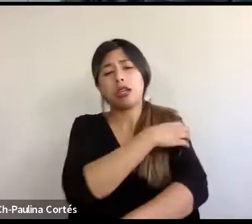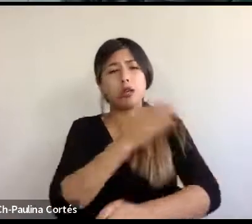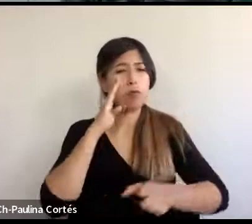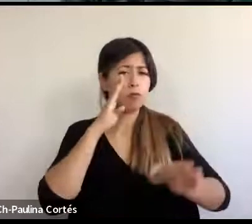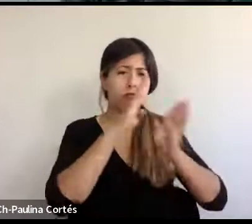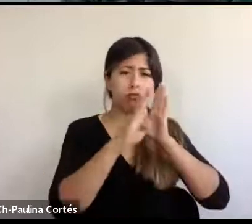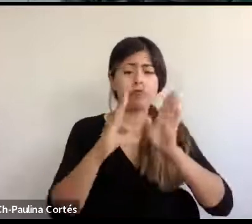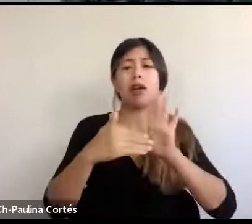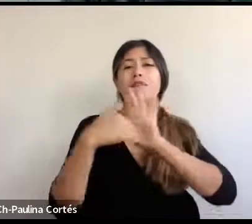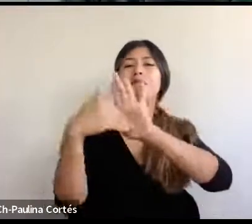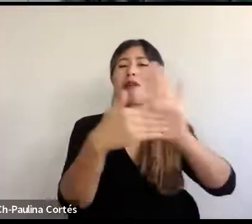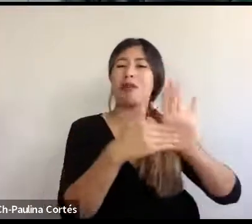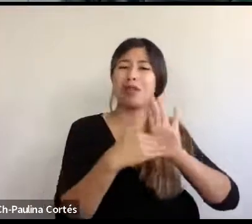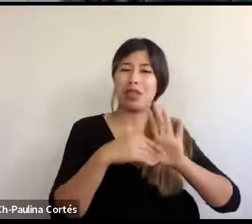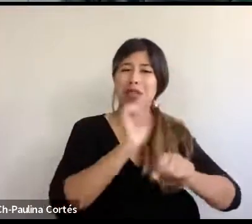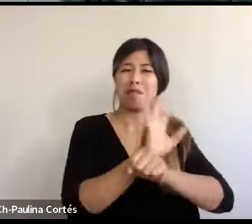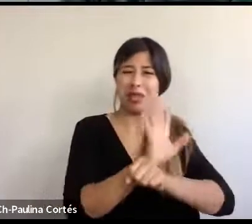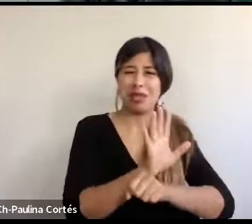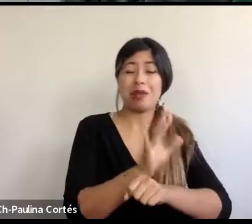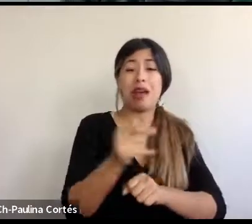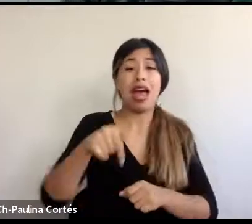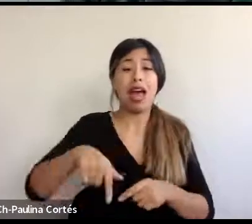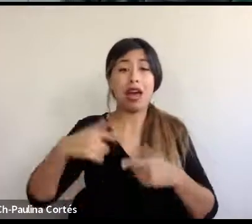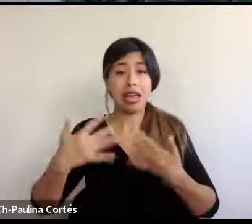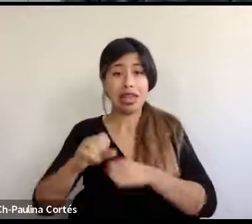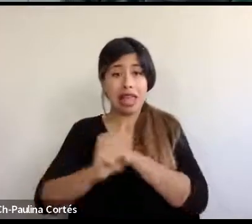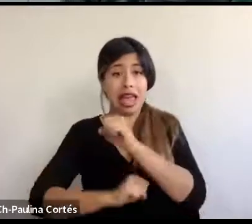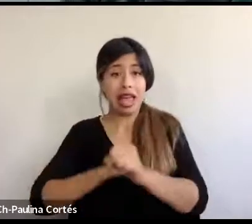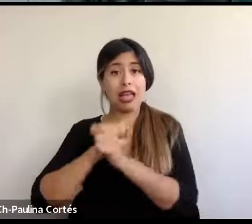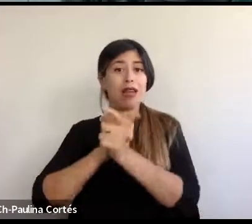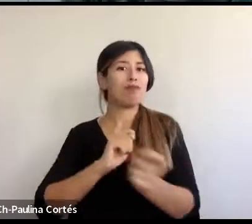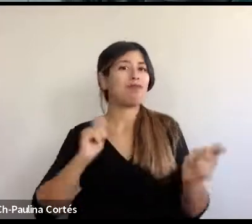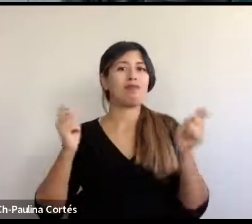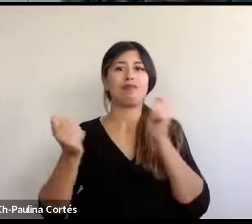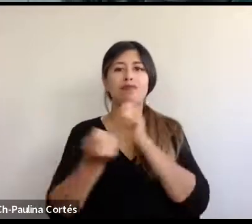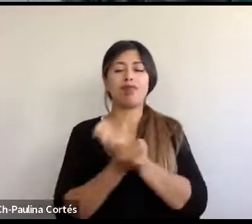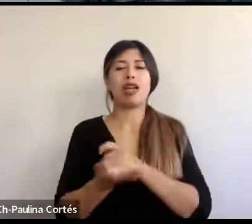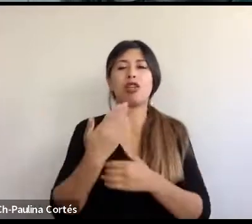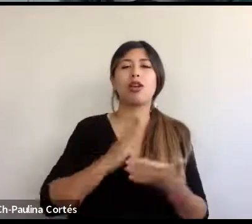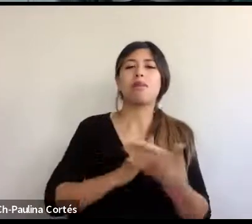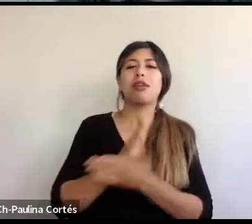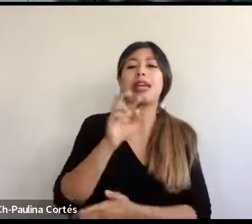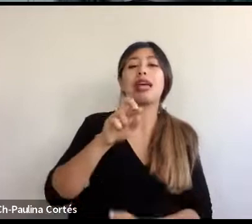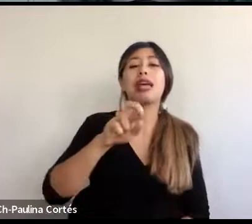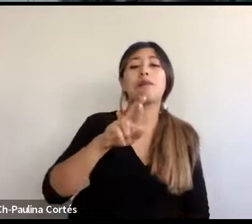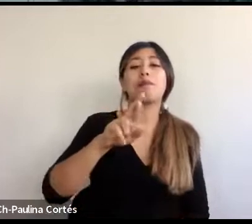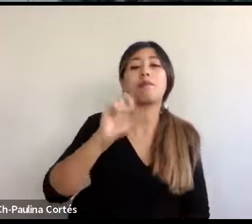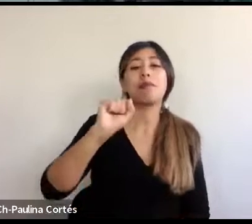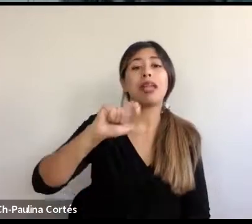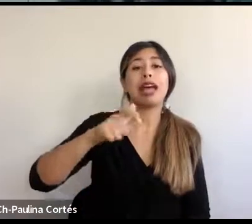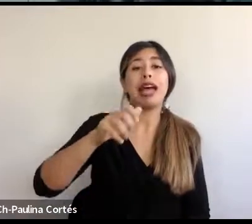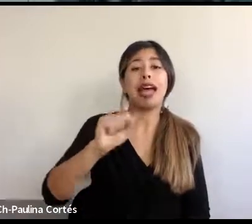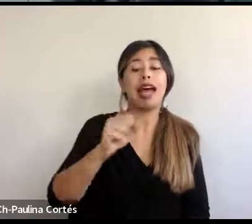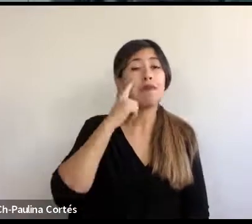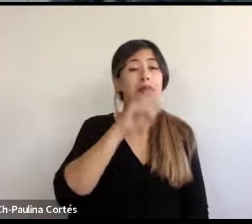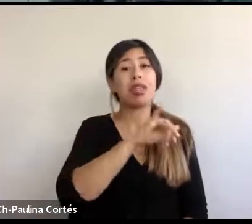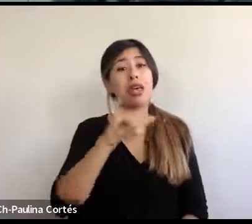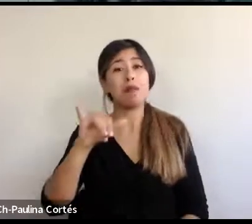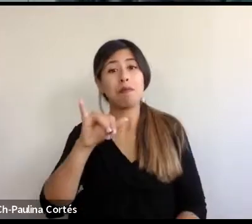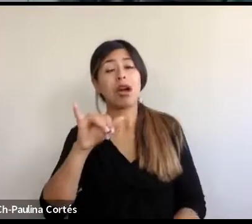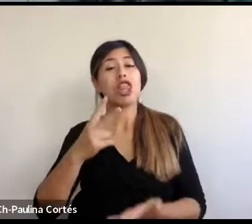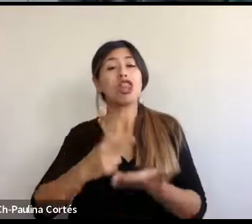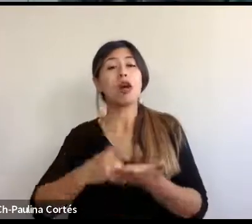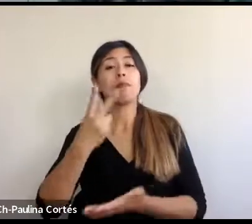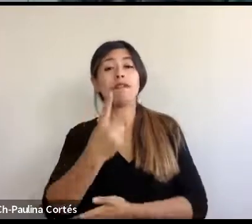major change because we used to start in Prague, but for 2022, we want to start in the regions because for them, it will